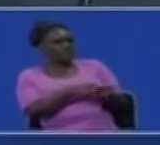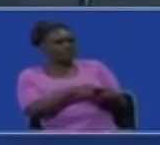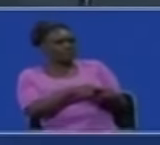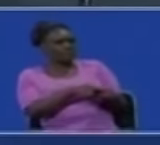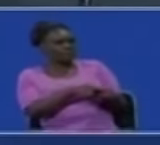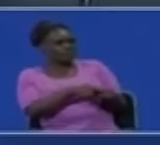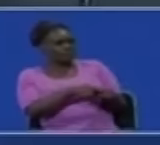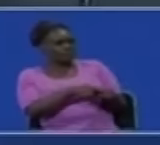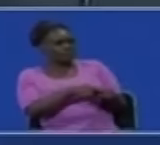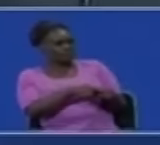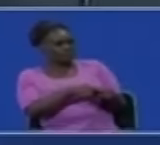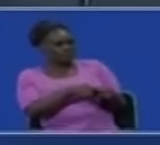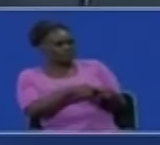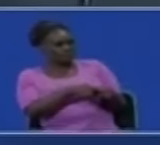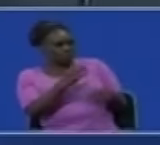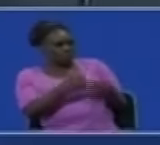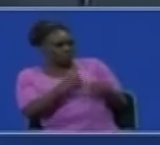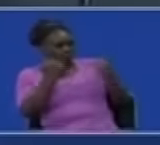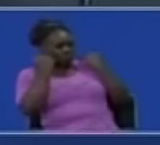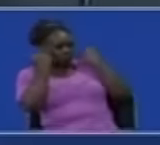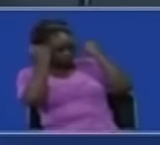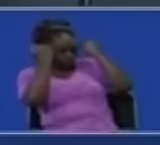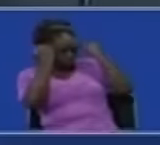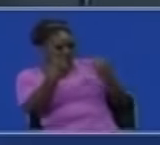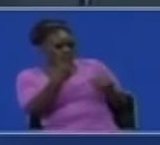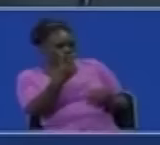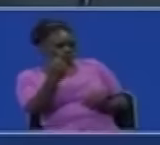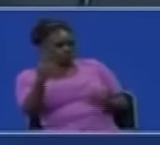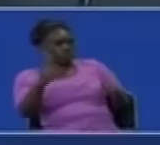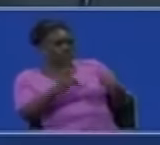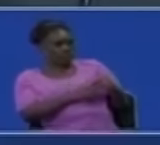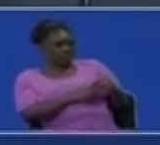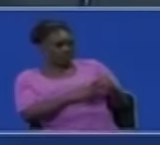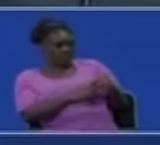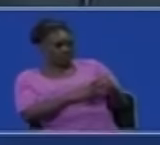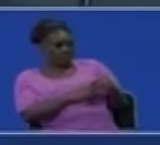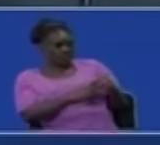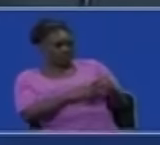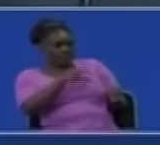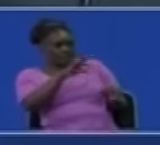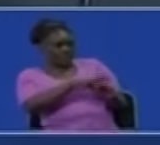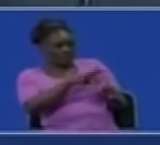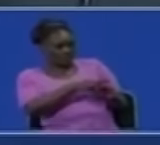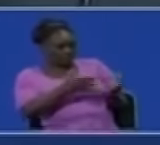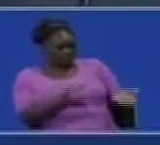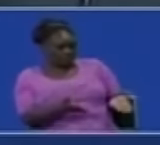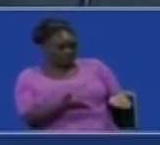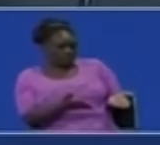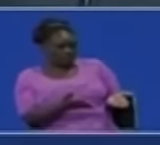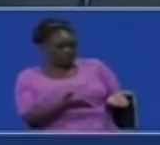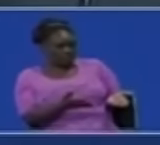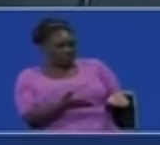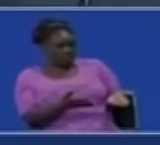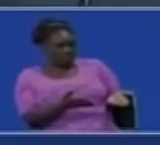them together. Cord, I think, is traumatized from 2007 and what happened in that election, which fell, and rightly so. I mean, it was